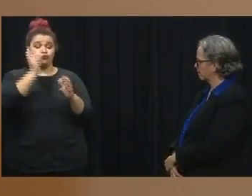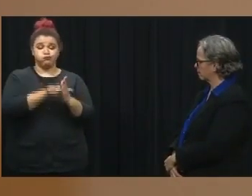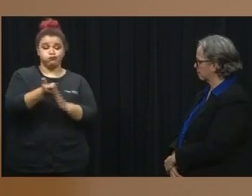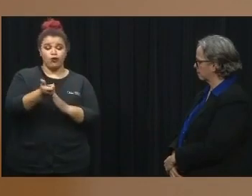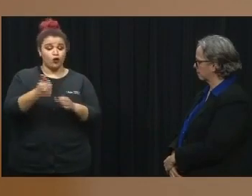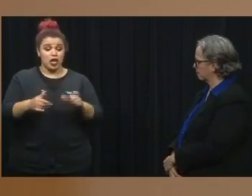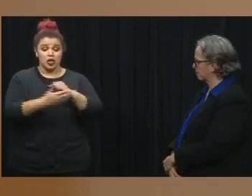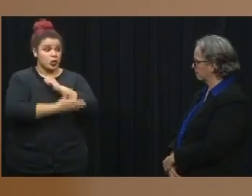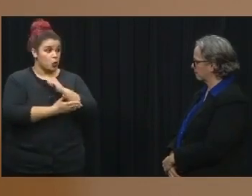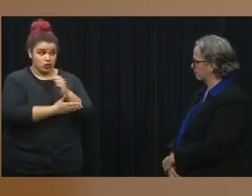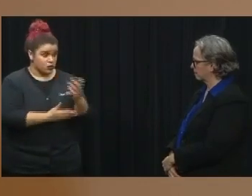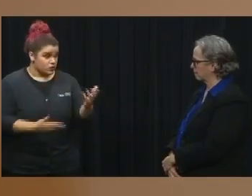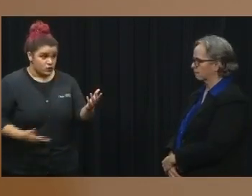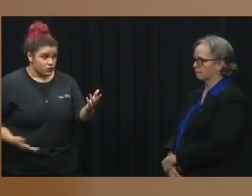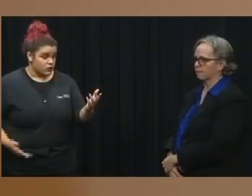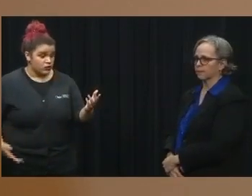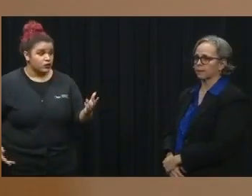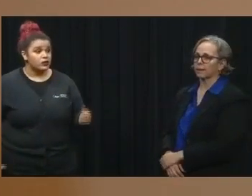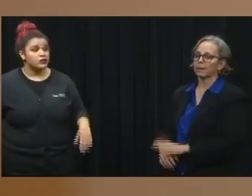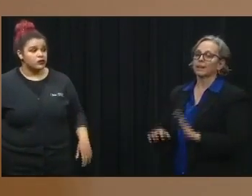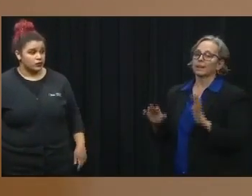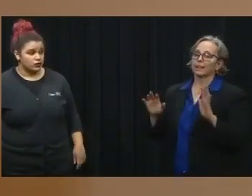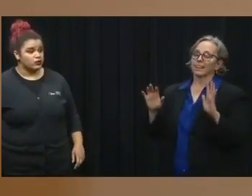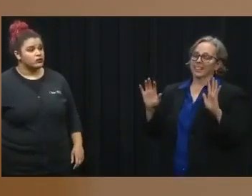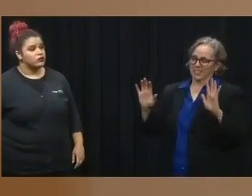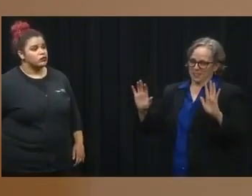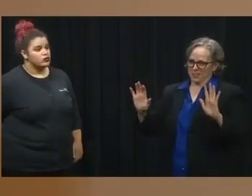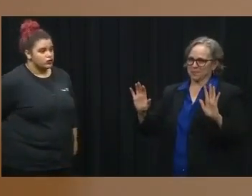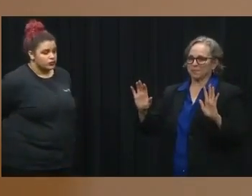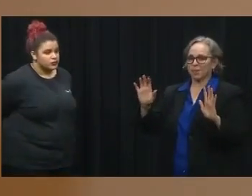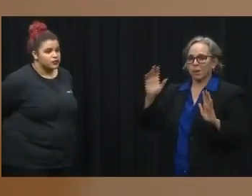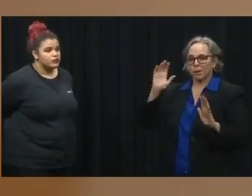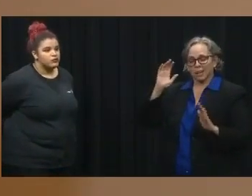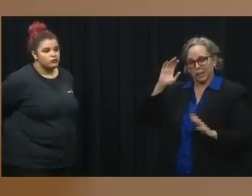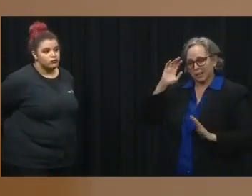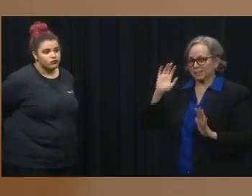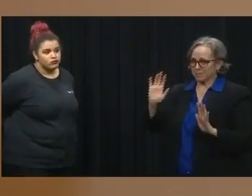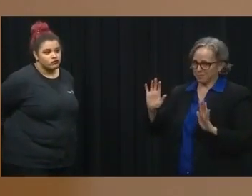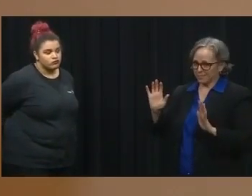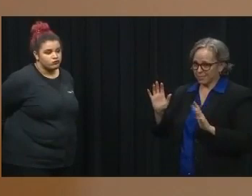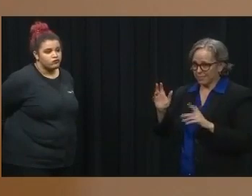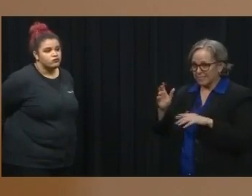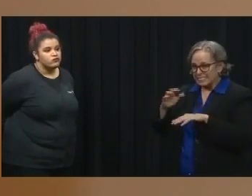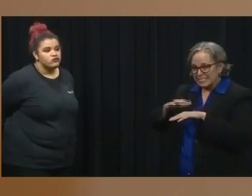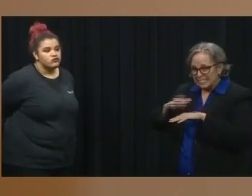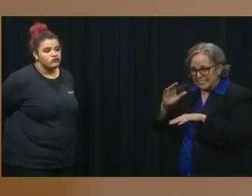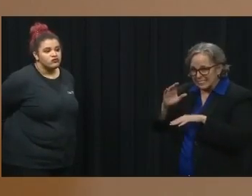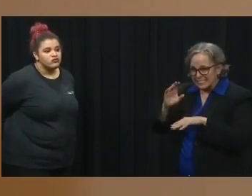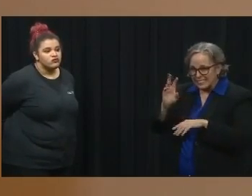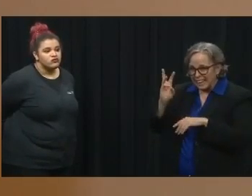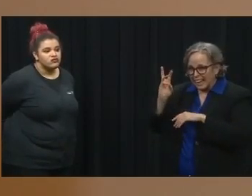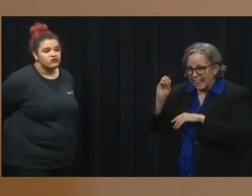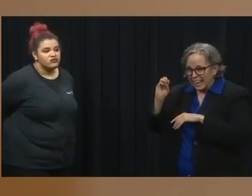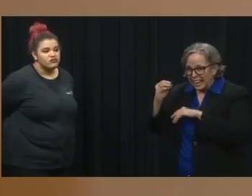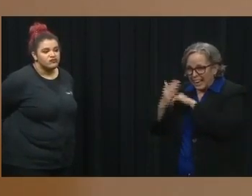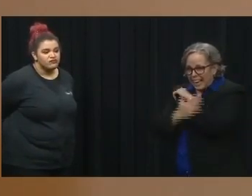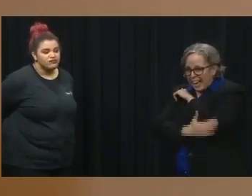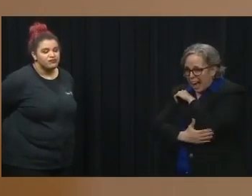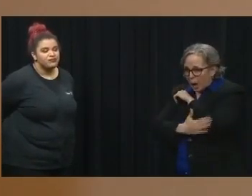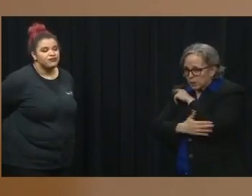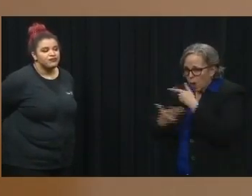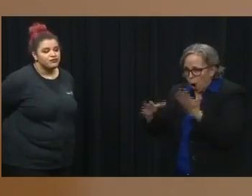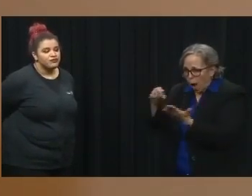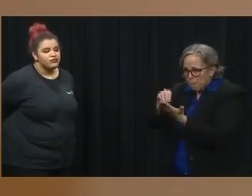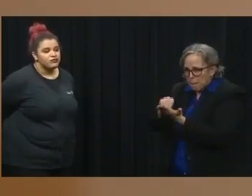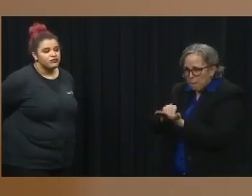all Ohioans, you already see documented spread in at least 60 of our counties. And we know there's more. As I said, not everyone has